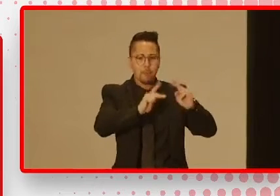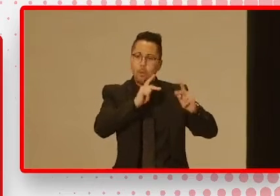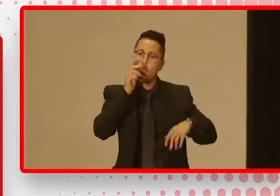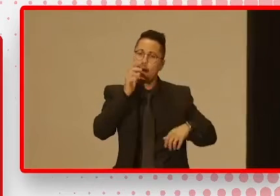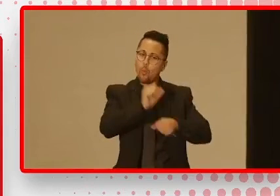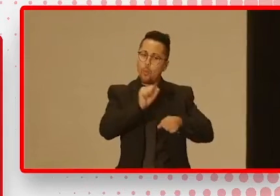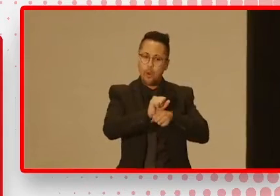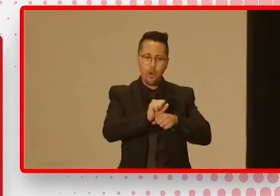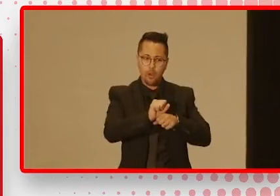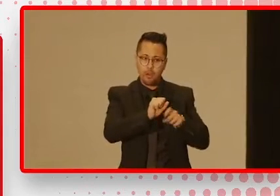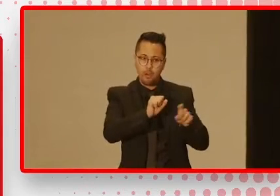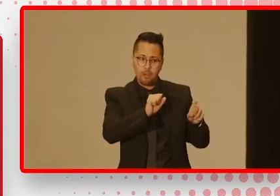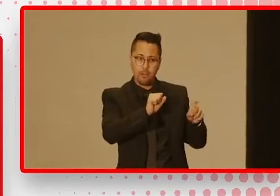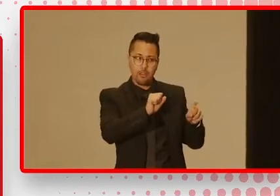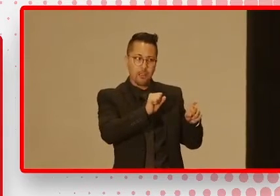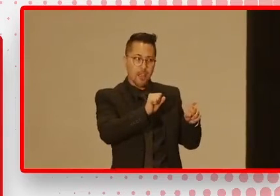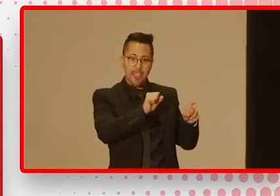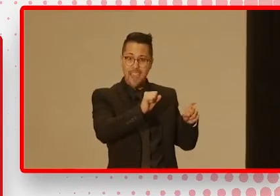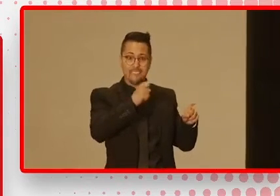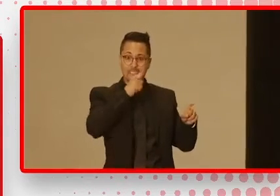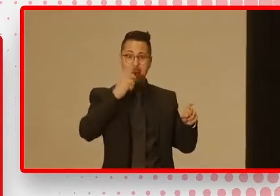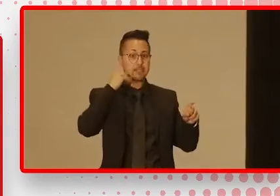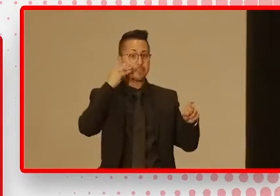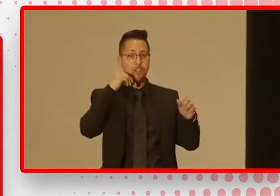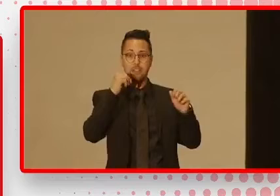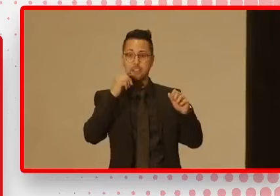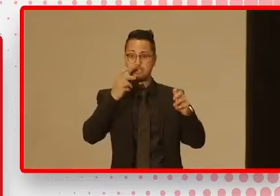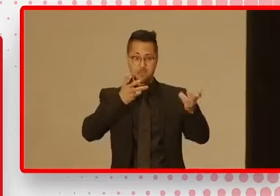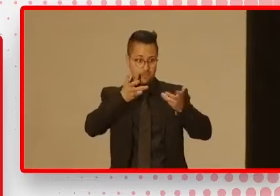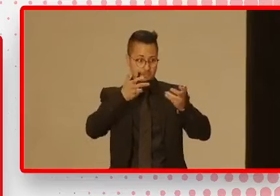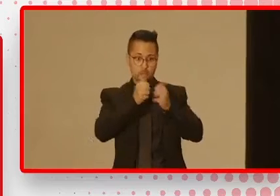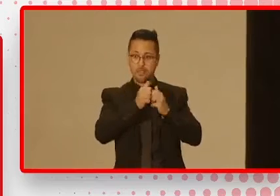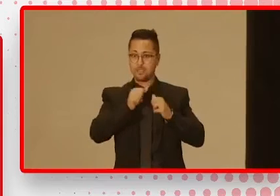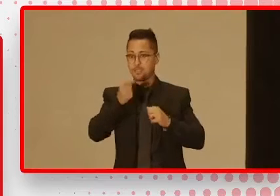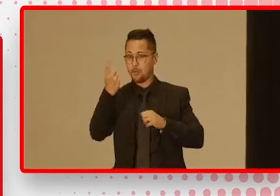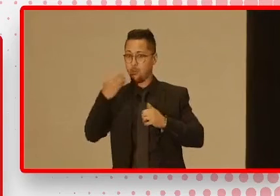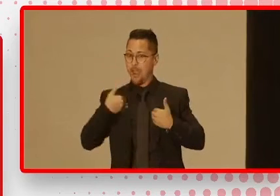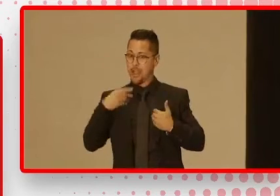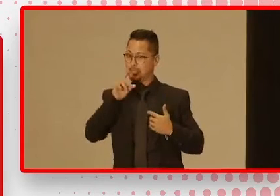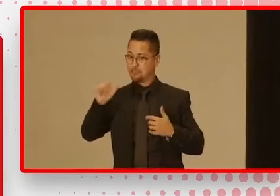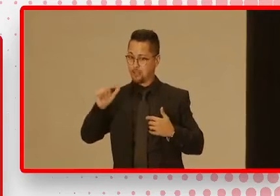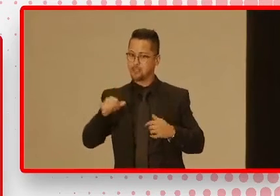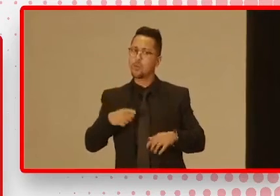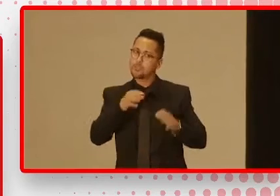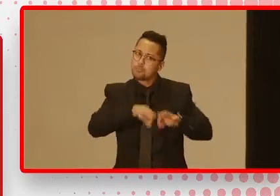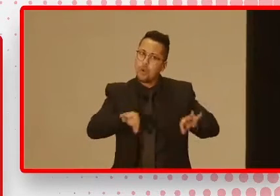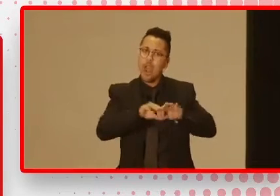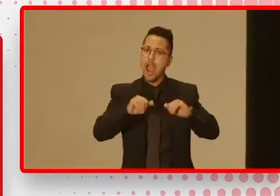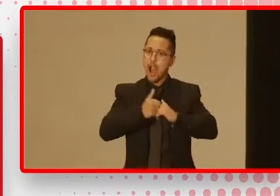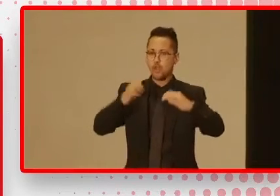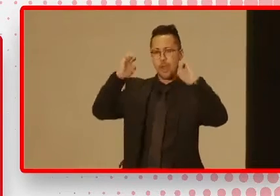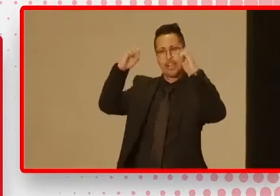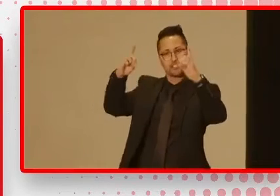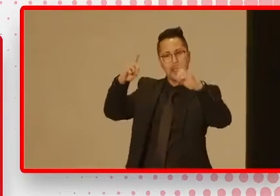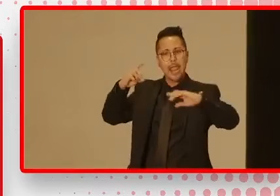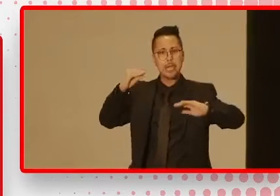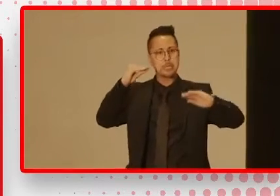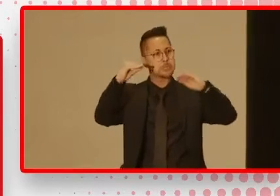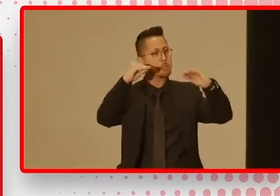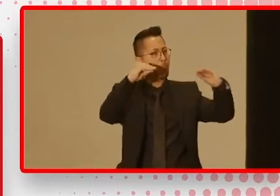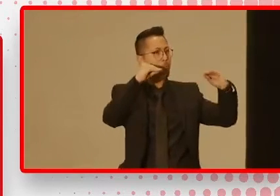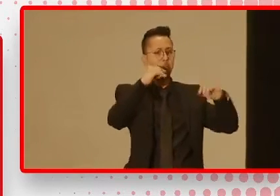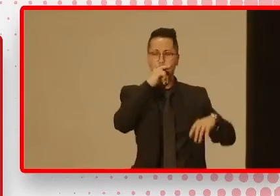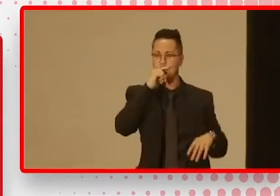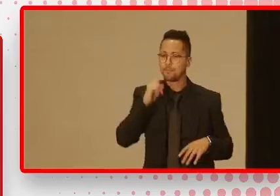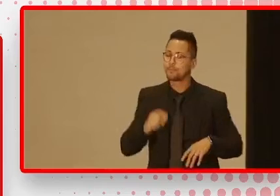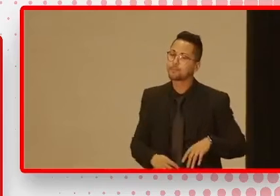been in that. So it's important to teach them how to communicate with their peers, their coworkers, their supervisors in a way that also educates